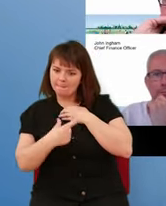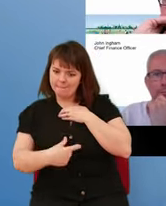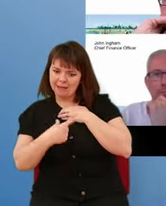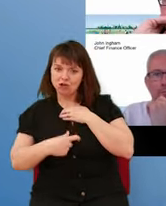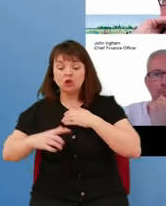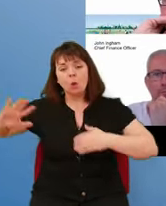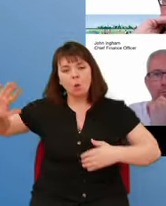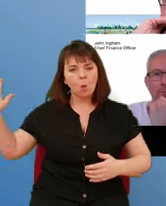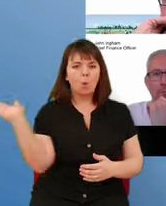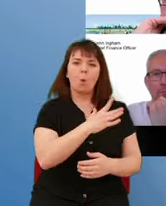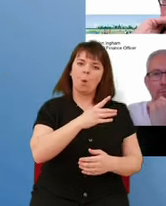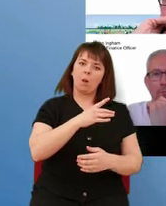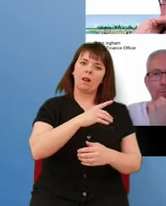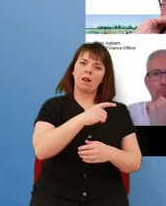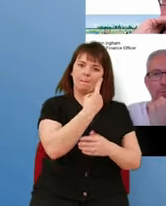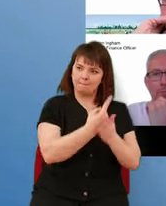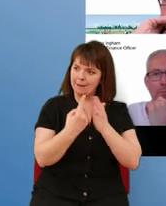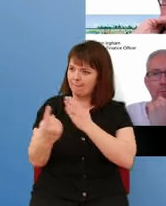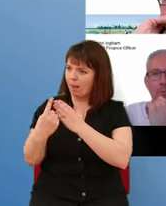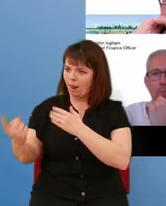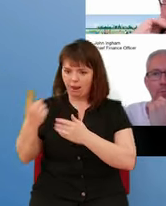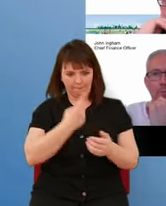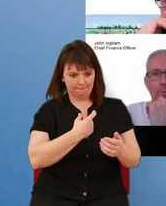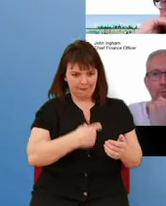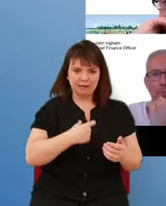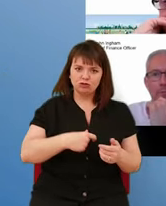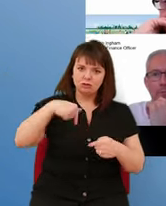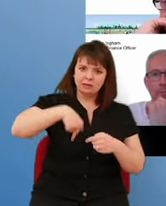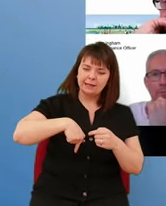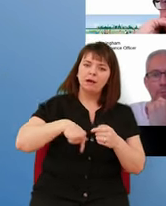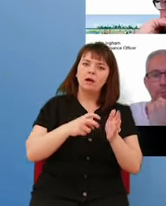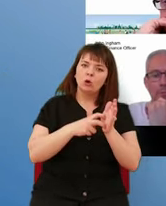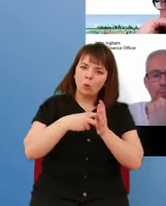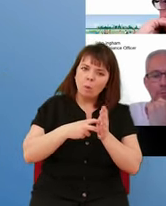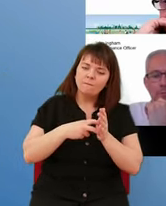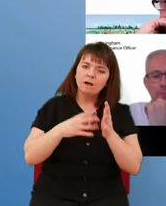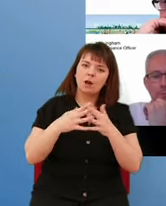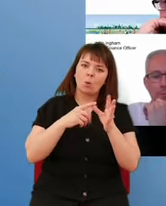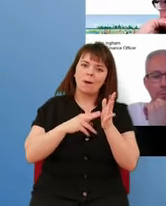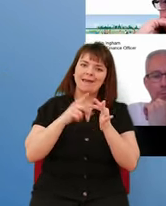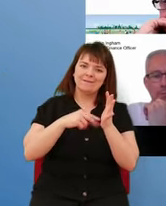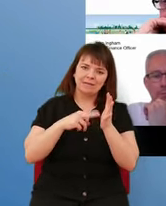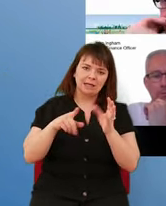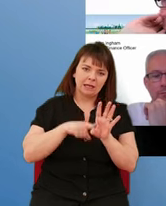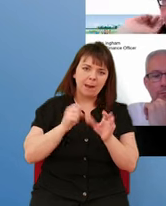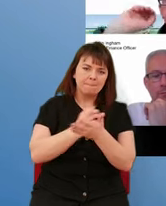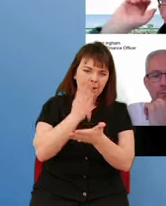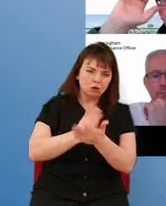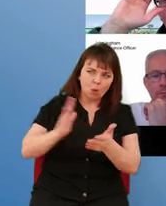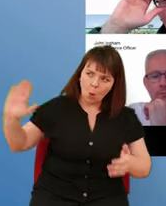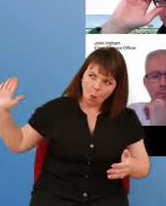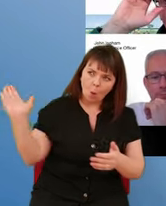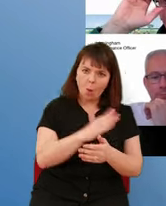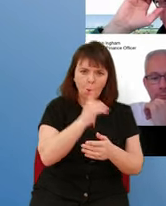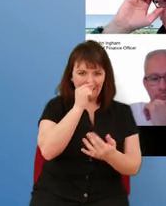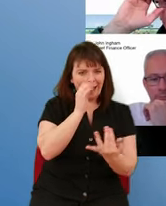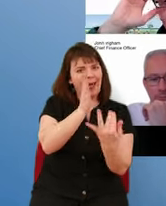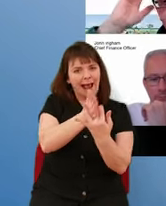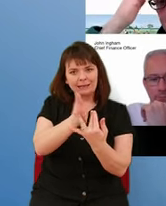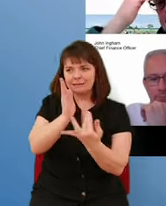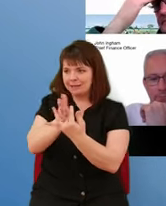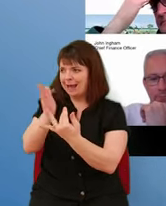all practices were able to access the same services in order to bring Norfolk and Waveney into the position that we wanted it to do so. And that's one of the 6 key